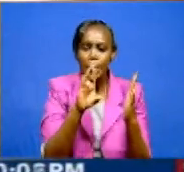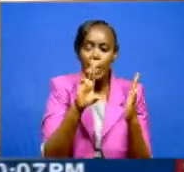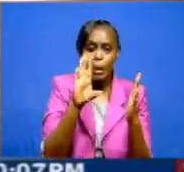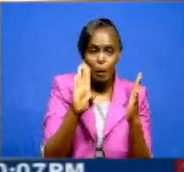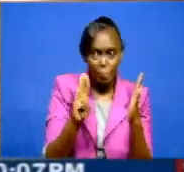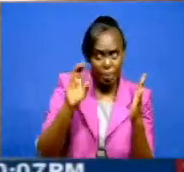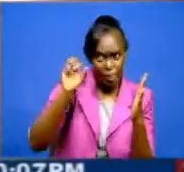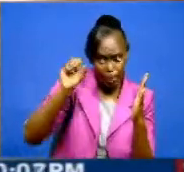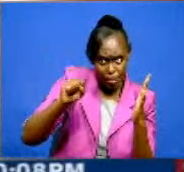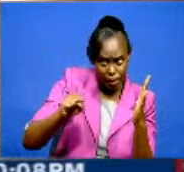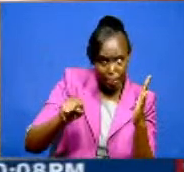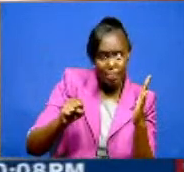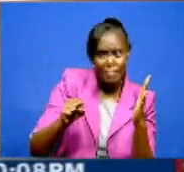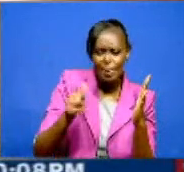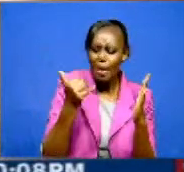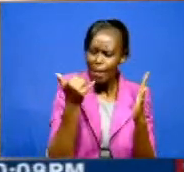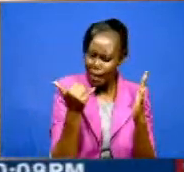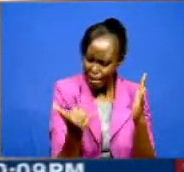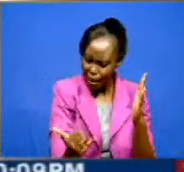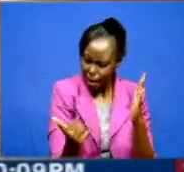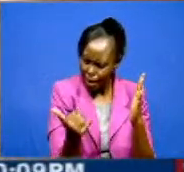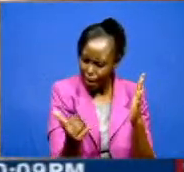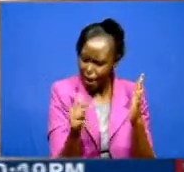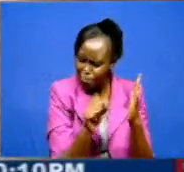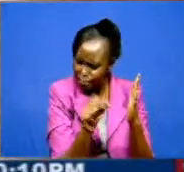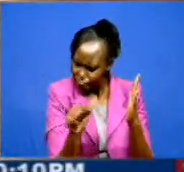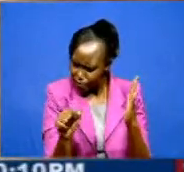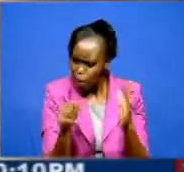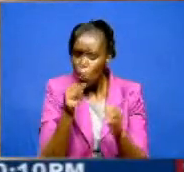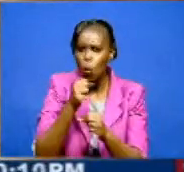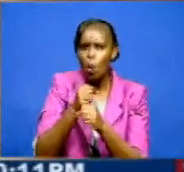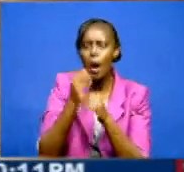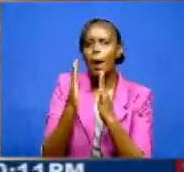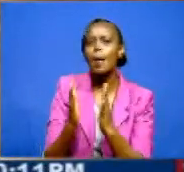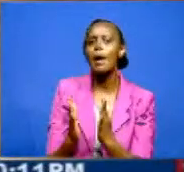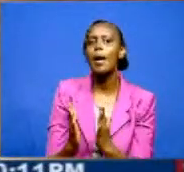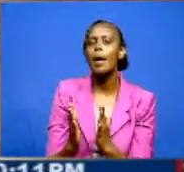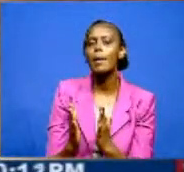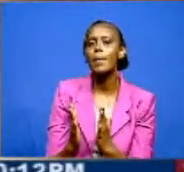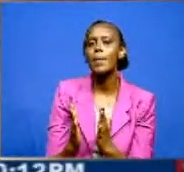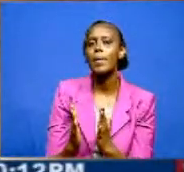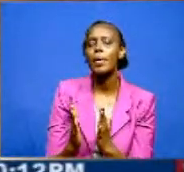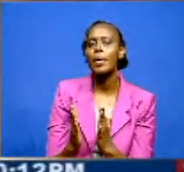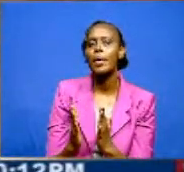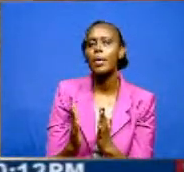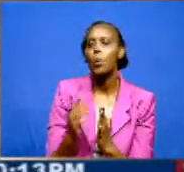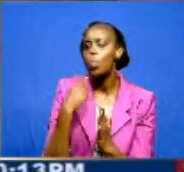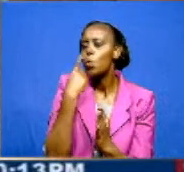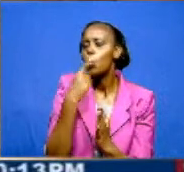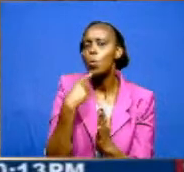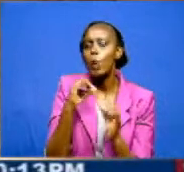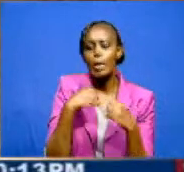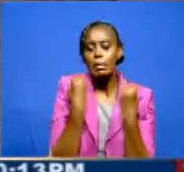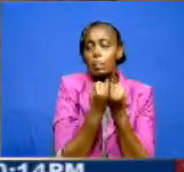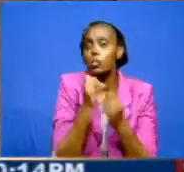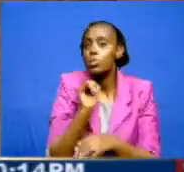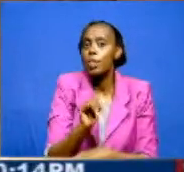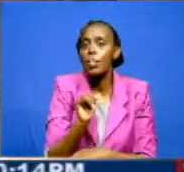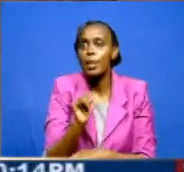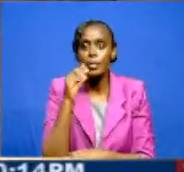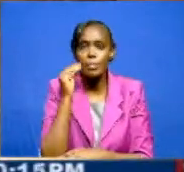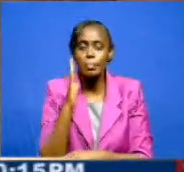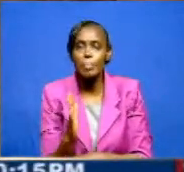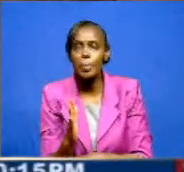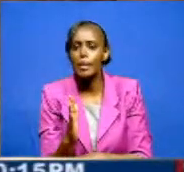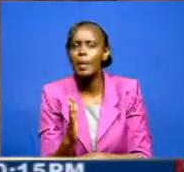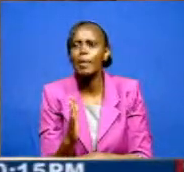yes, and the very young ones. And these are employees of these institutions. Mr. Speaker, it